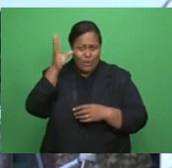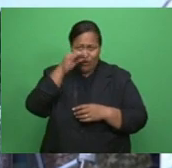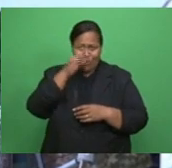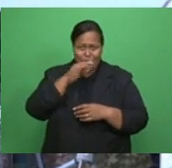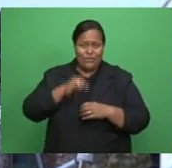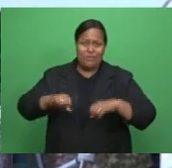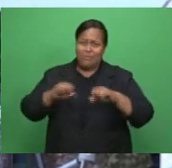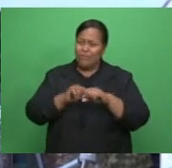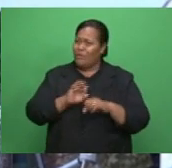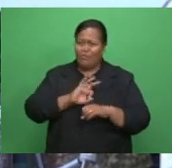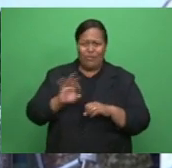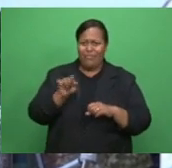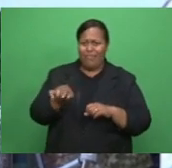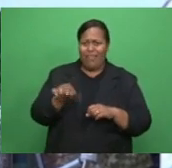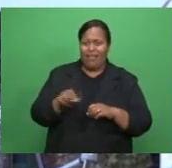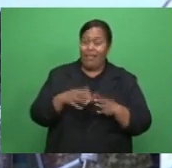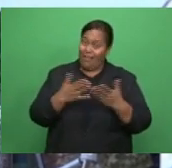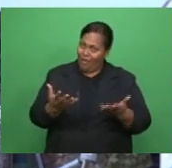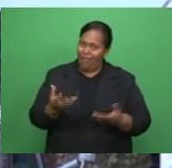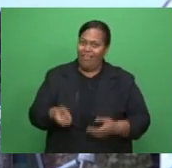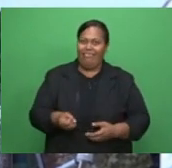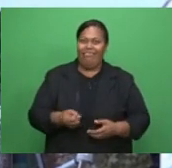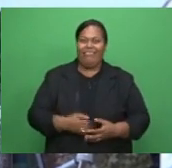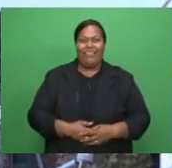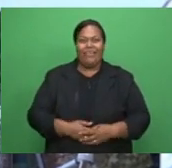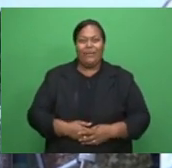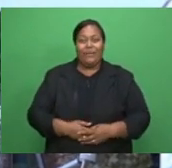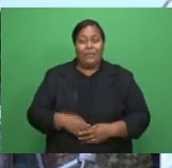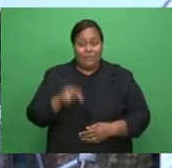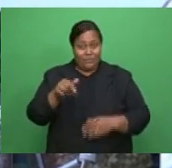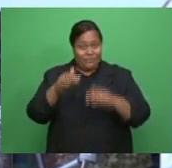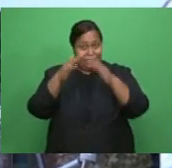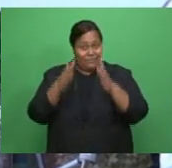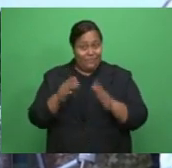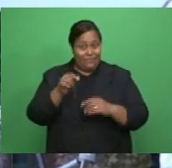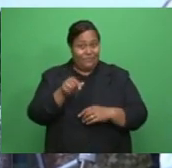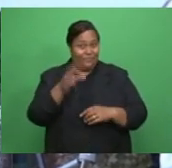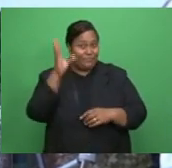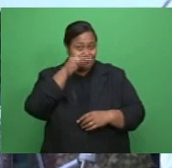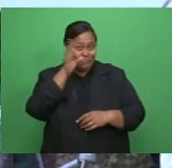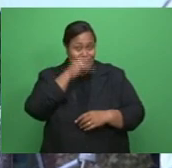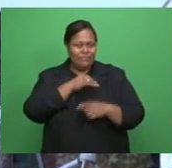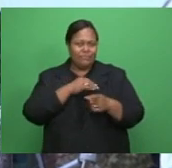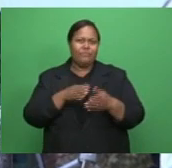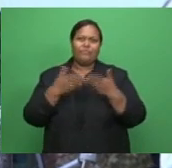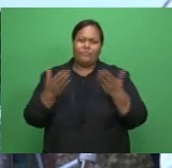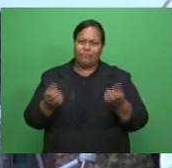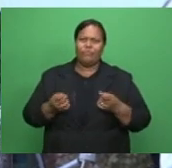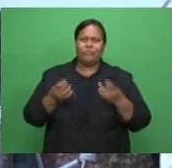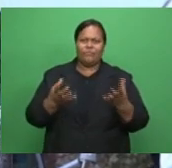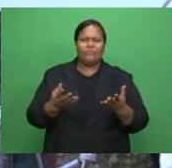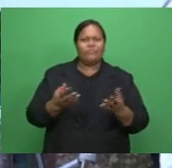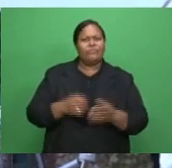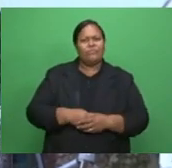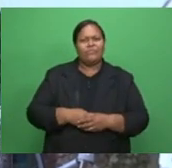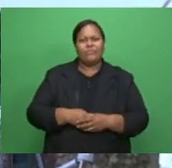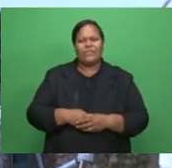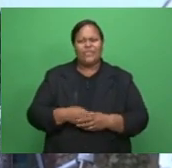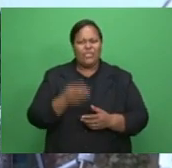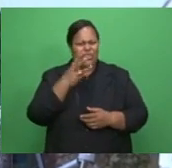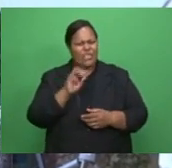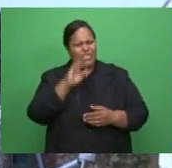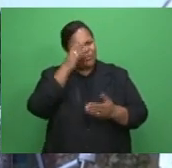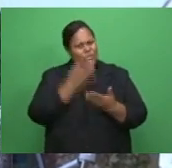These dormitories are critical to education in Fiji, whether they house 30 students or only a